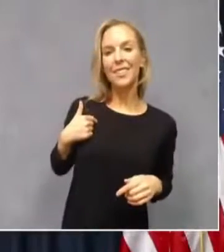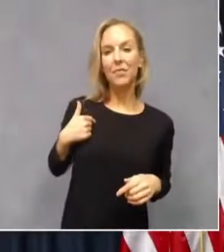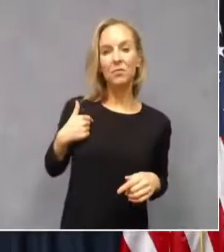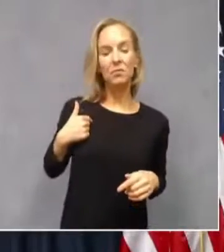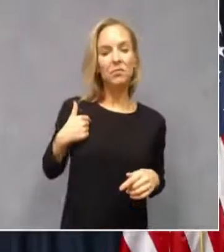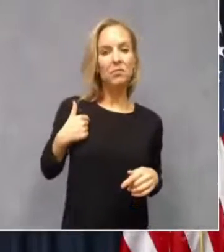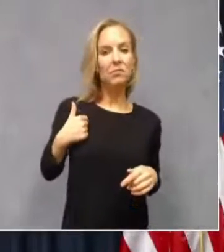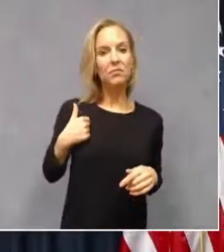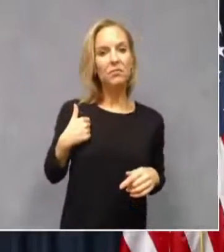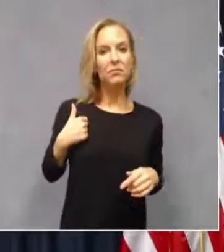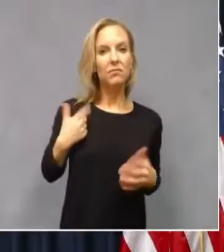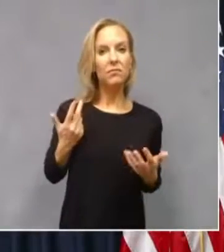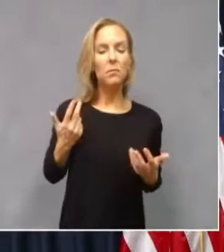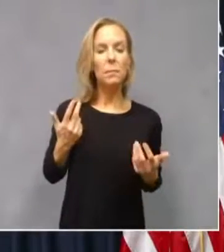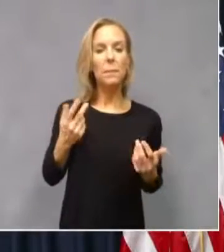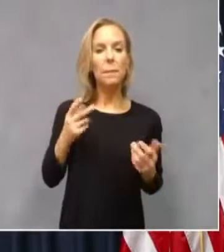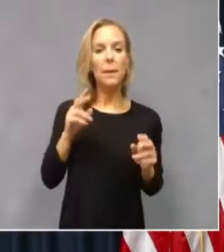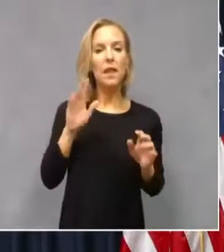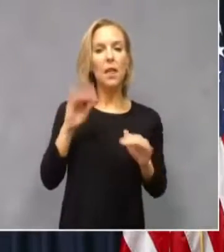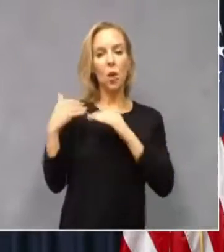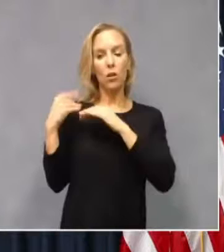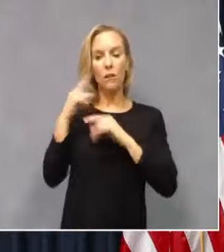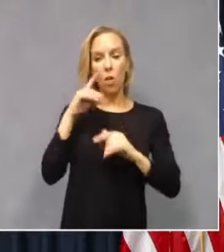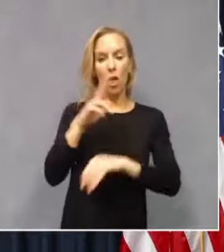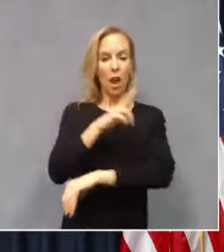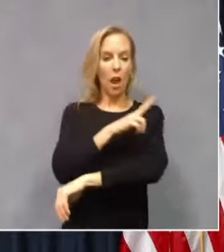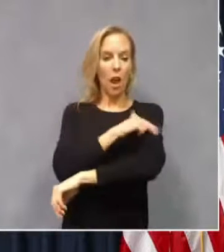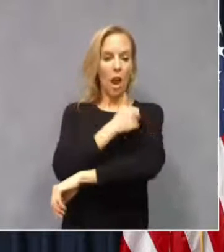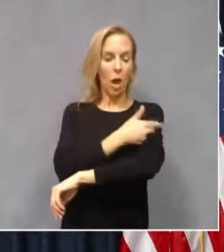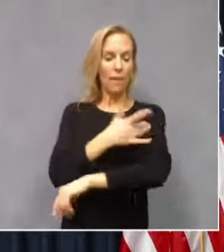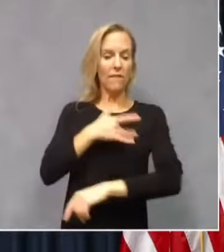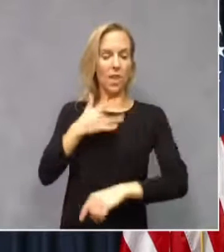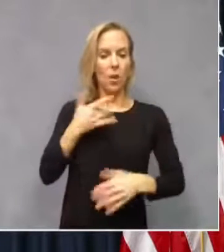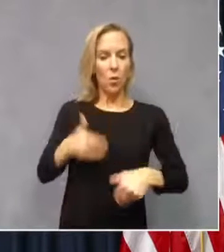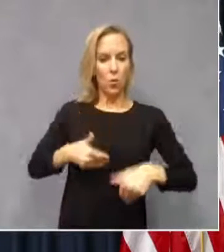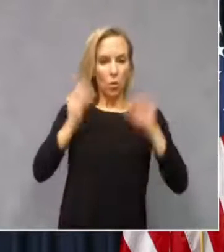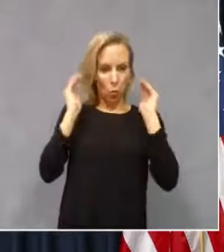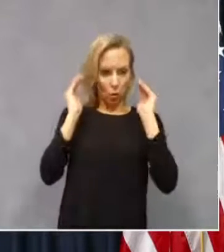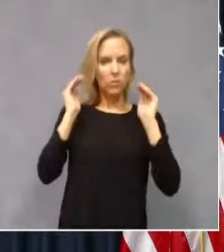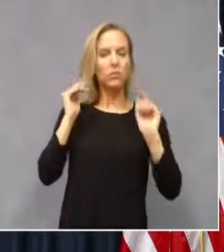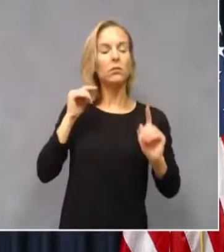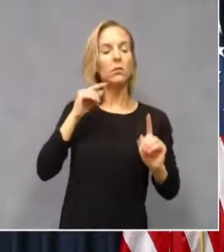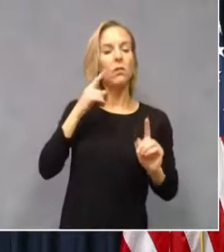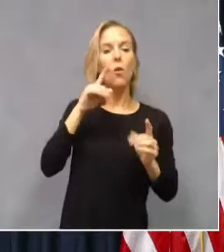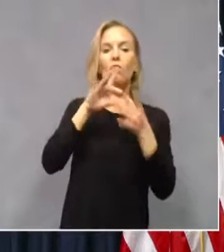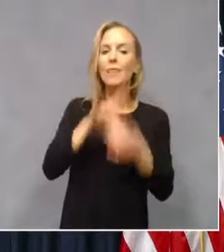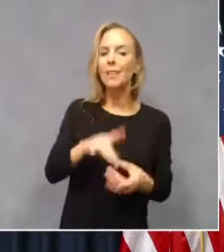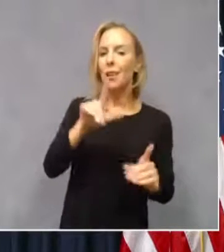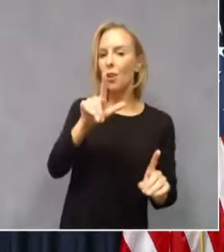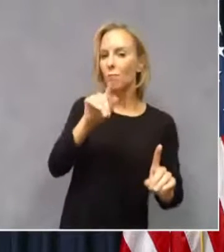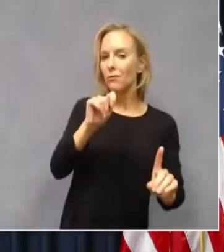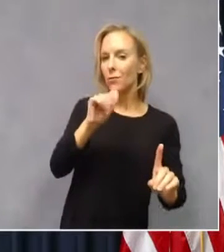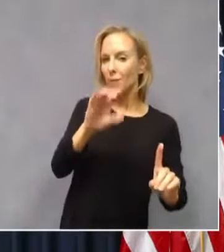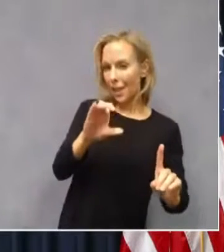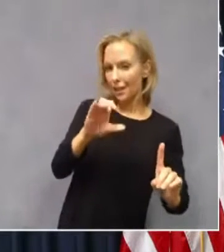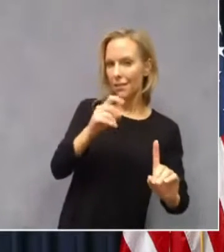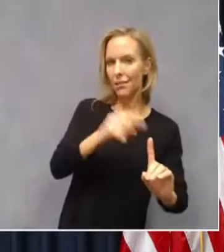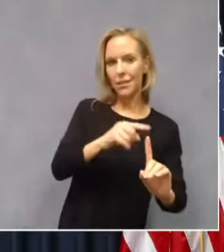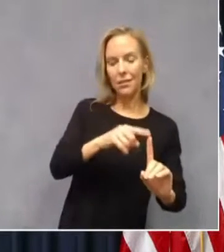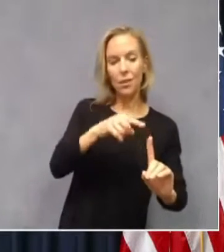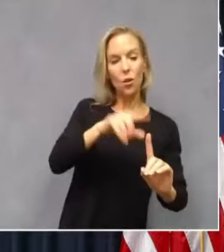on the hospital as far as members of long-term care needing to go to the